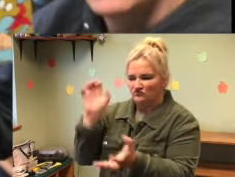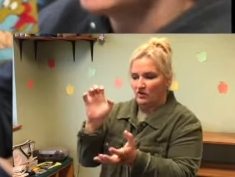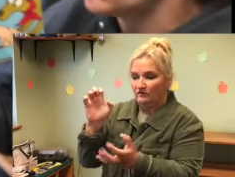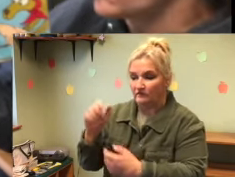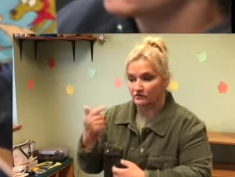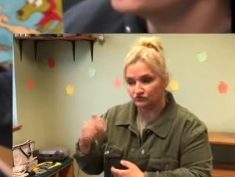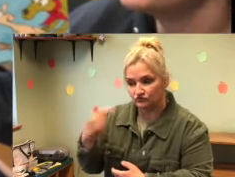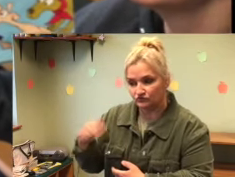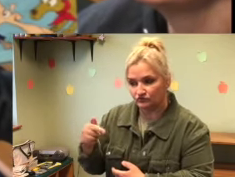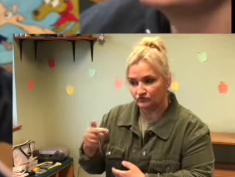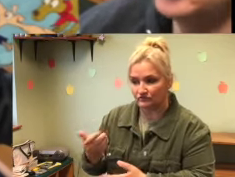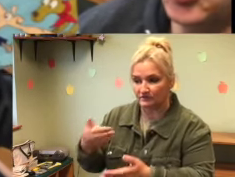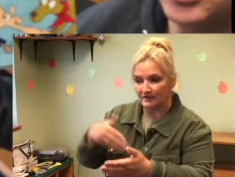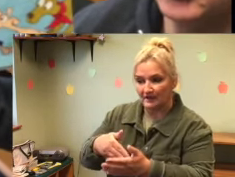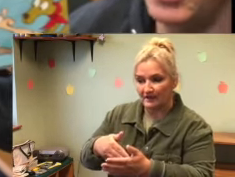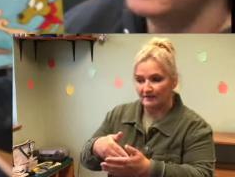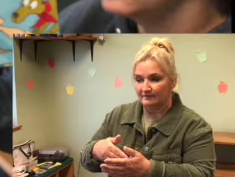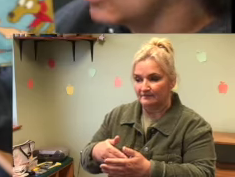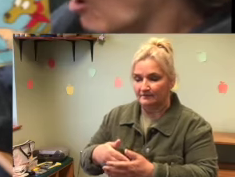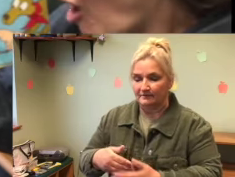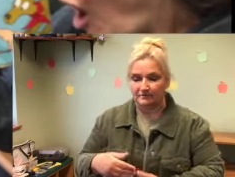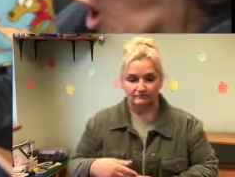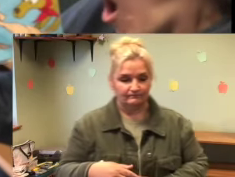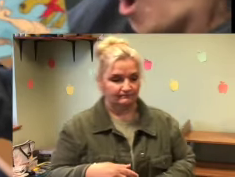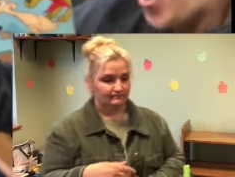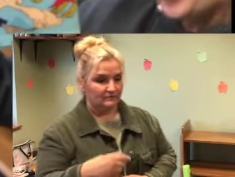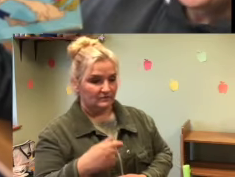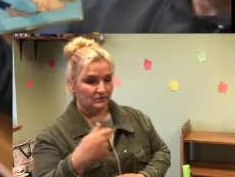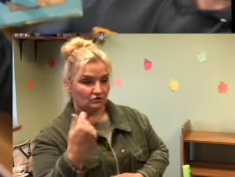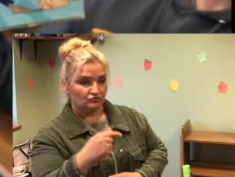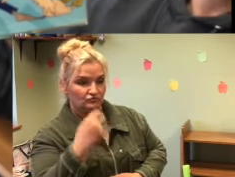Bark again, George. George went.